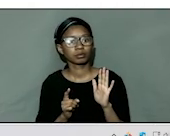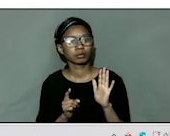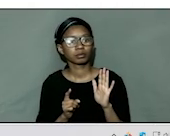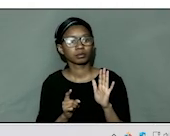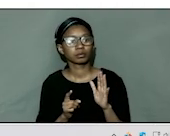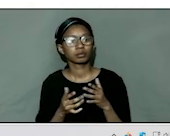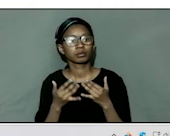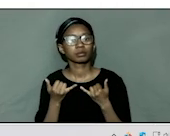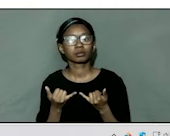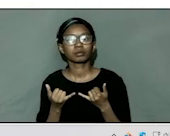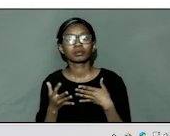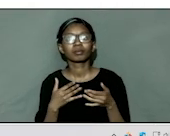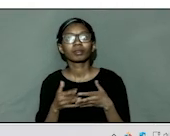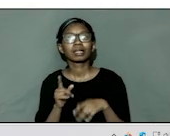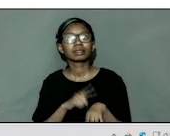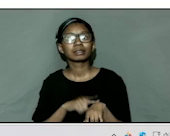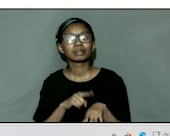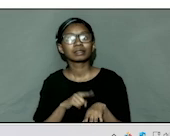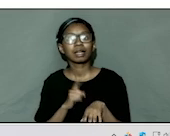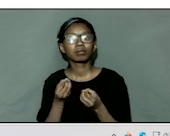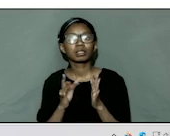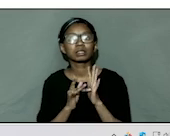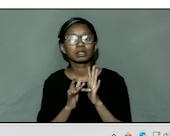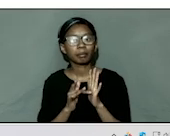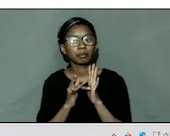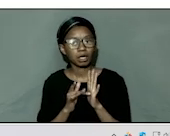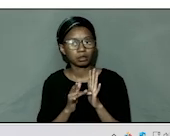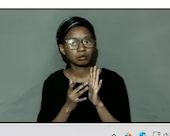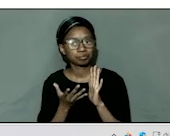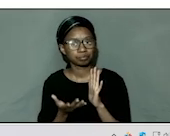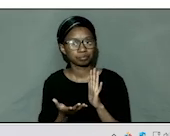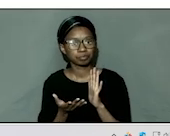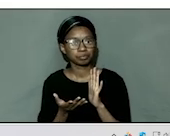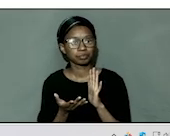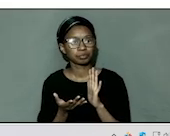Now, whenever you are given an example,